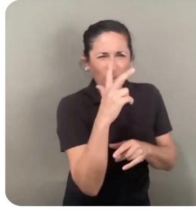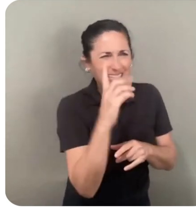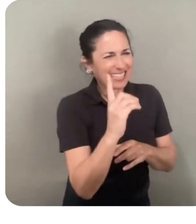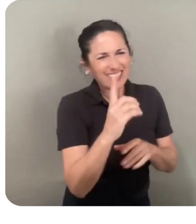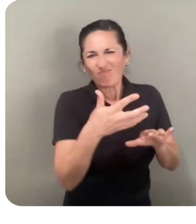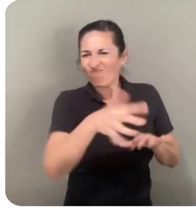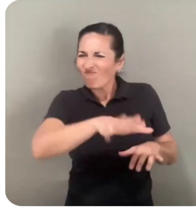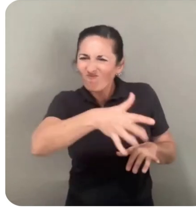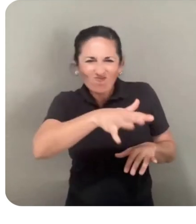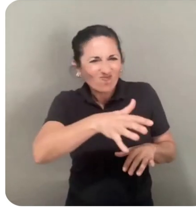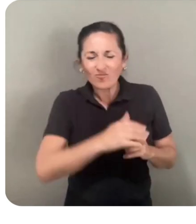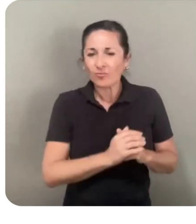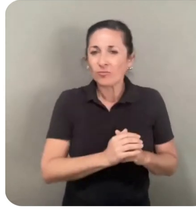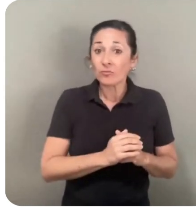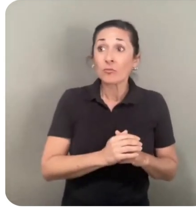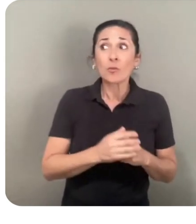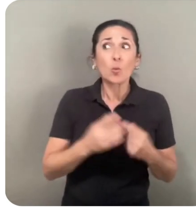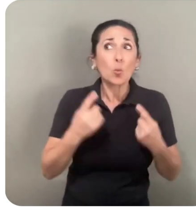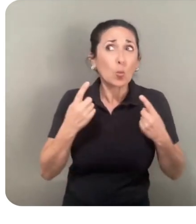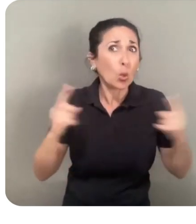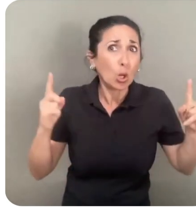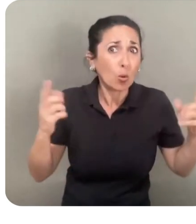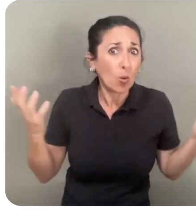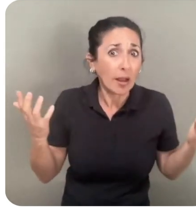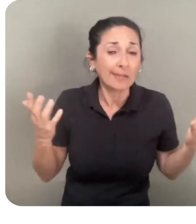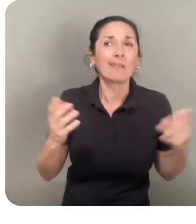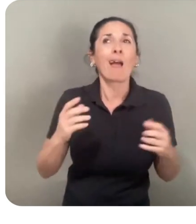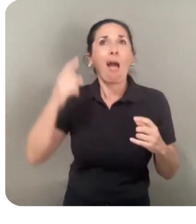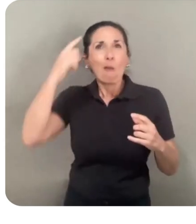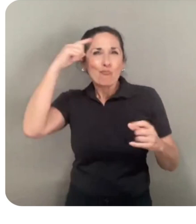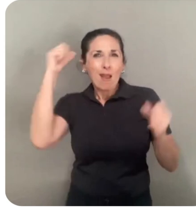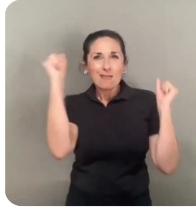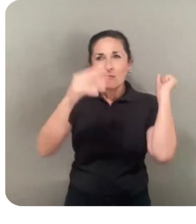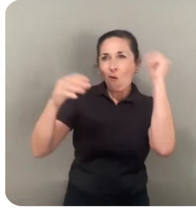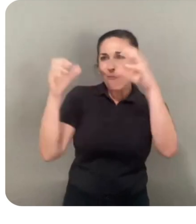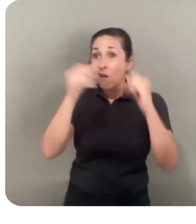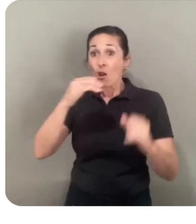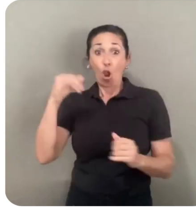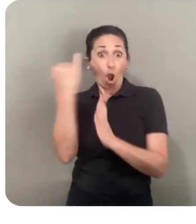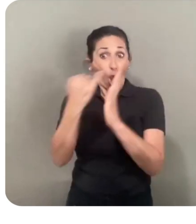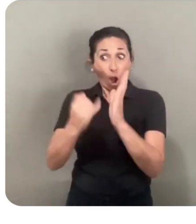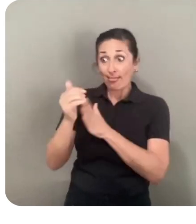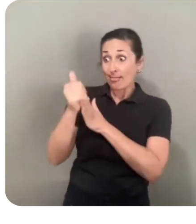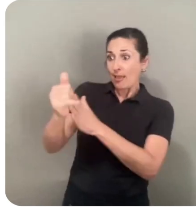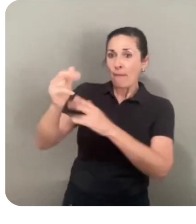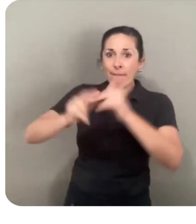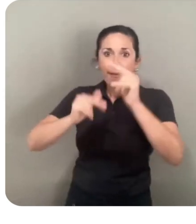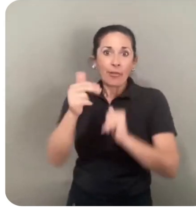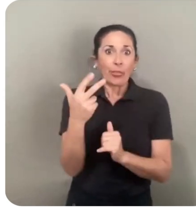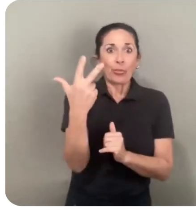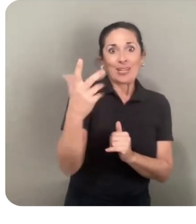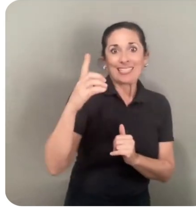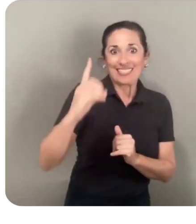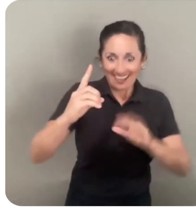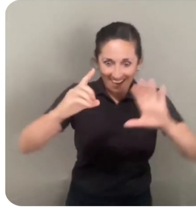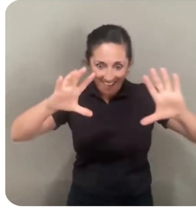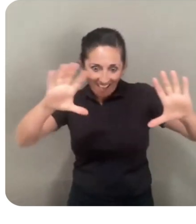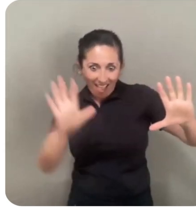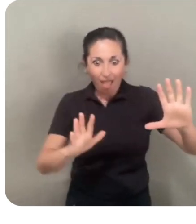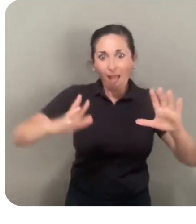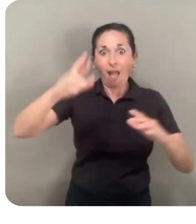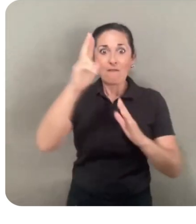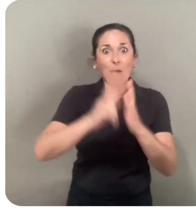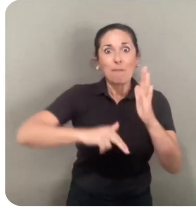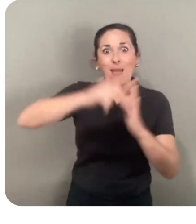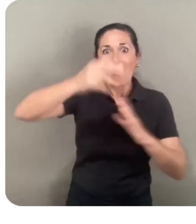So, what did work? After some brainstorming, our art lead built a 3D asset of a paint bucket,